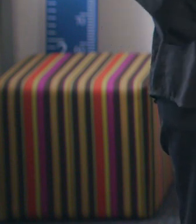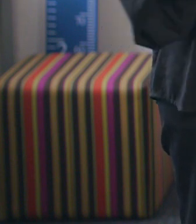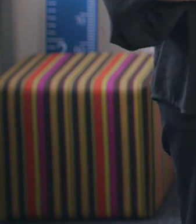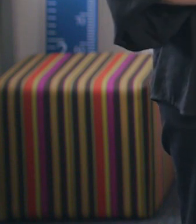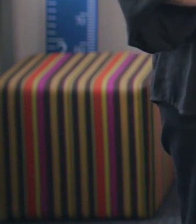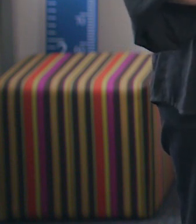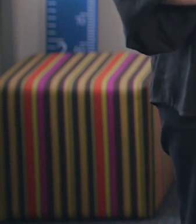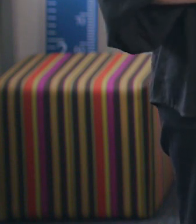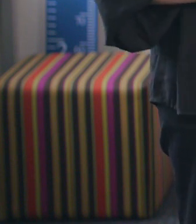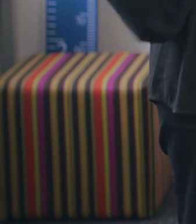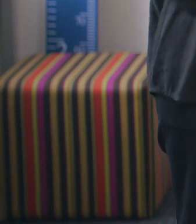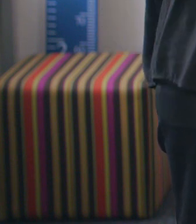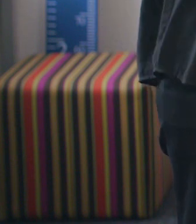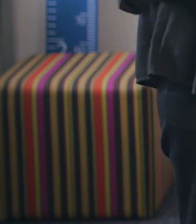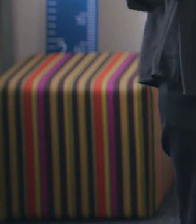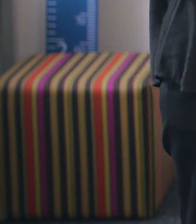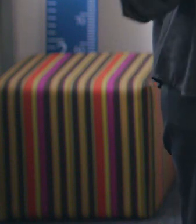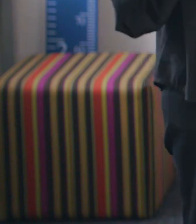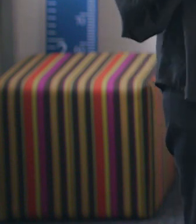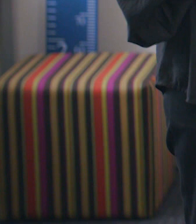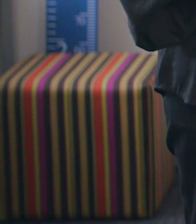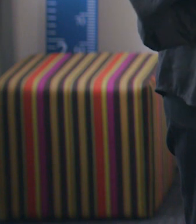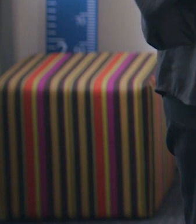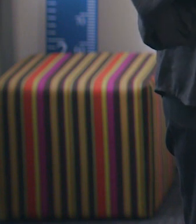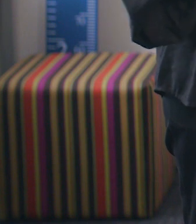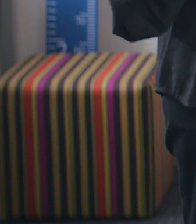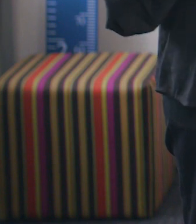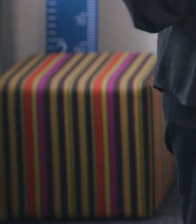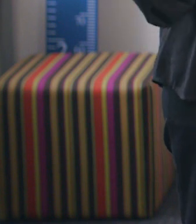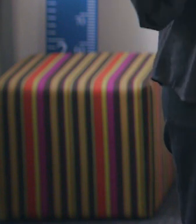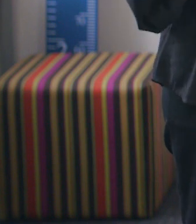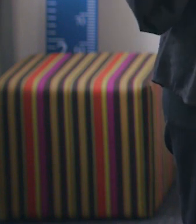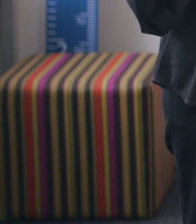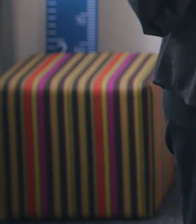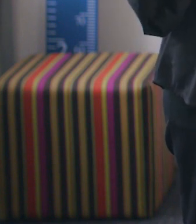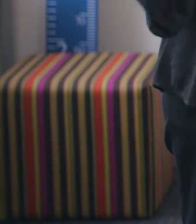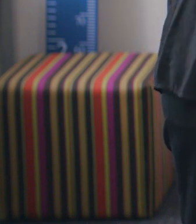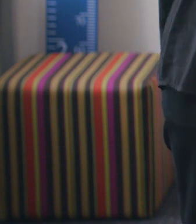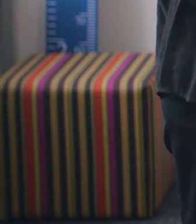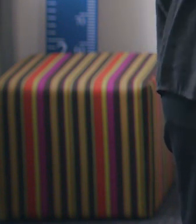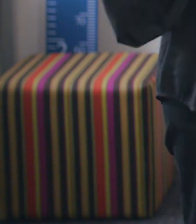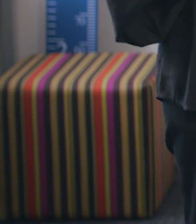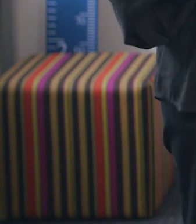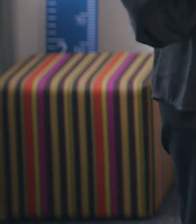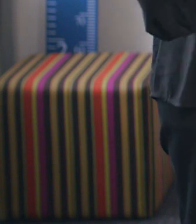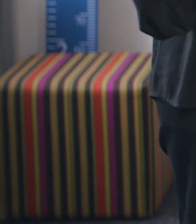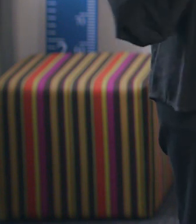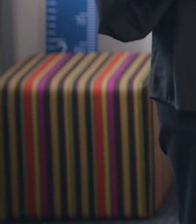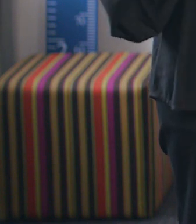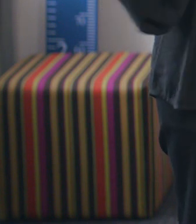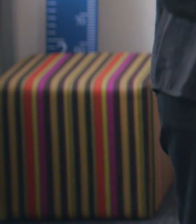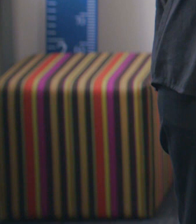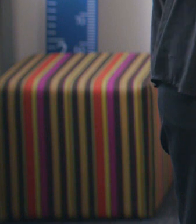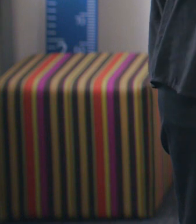out? What can you feel when you're breathing? You can do this tummy breathing throughout the day.